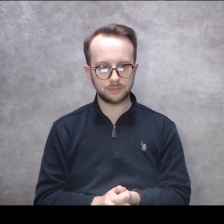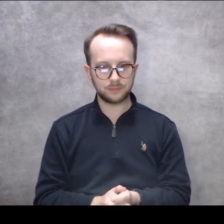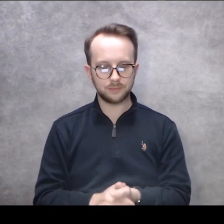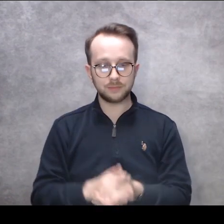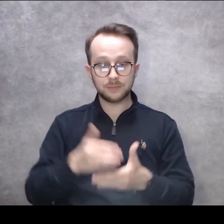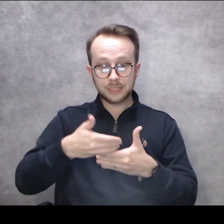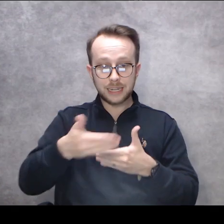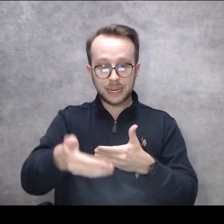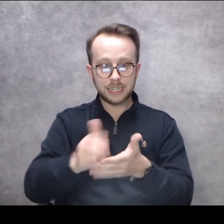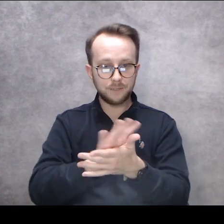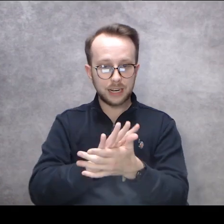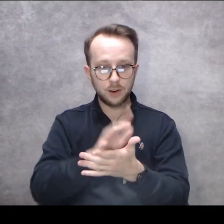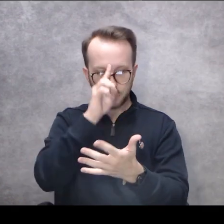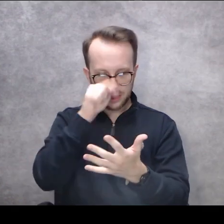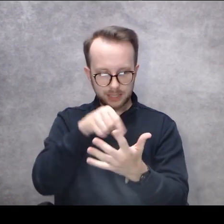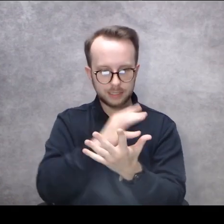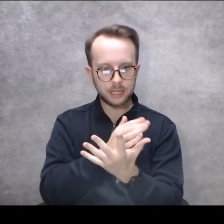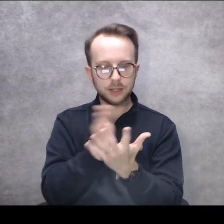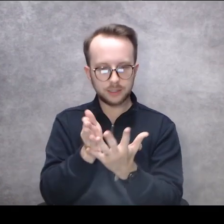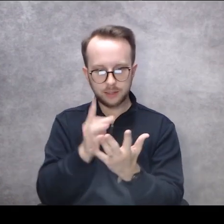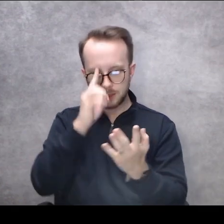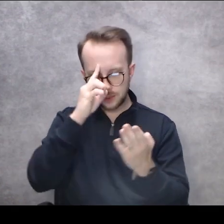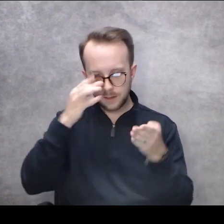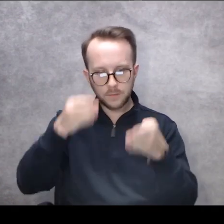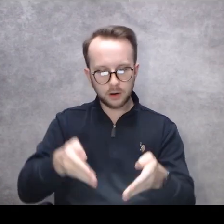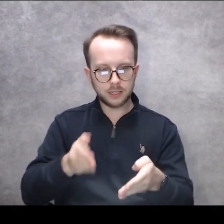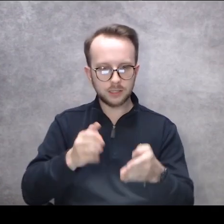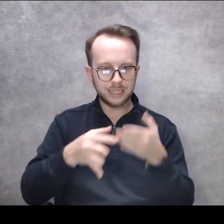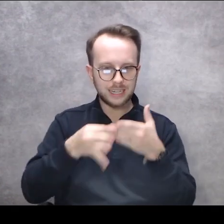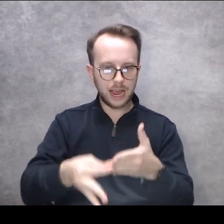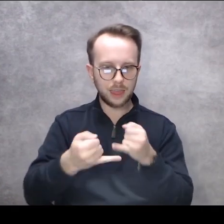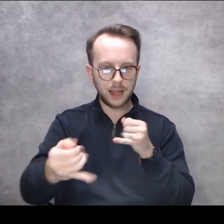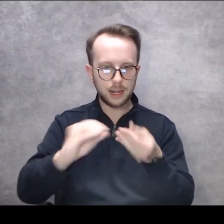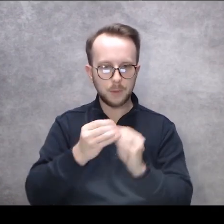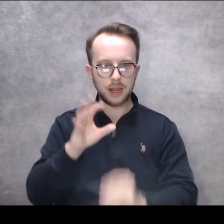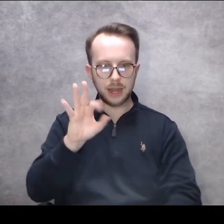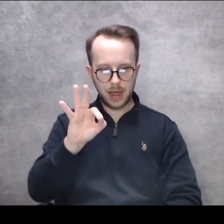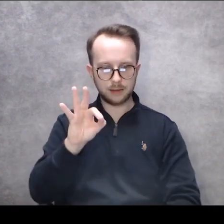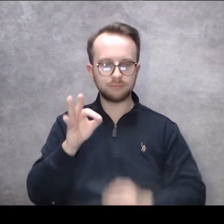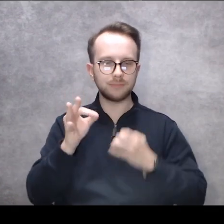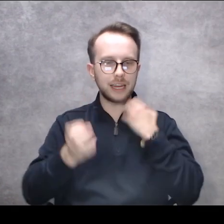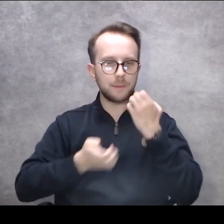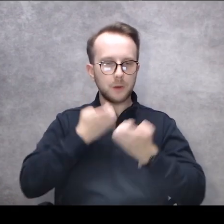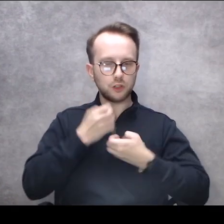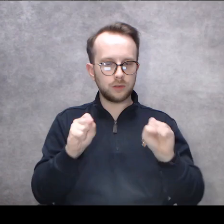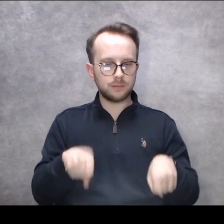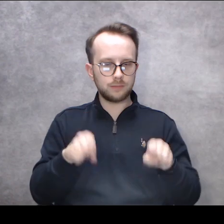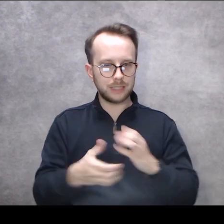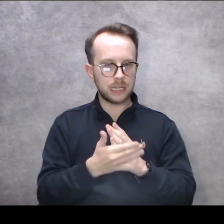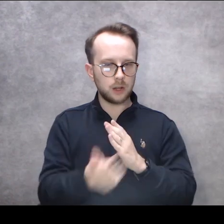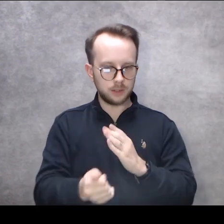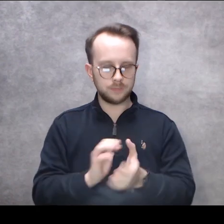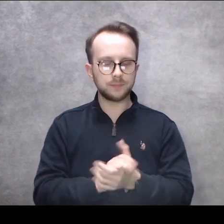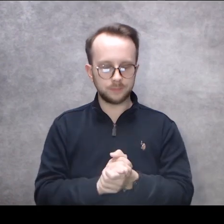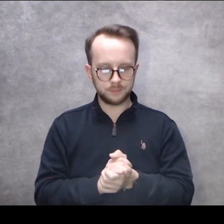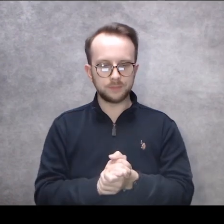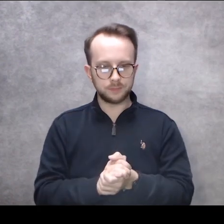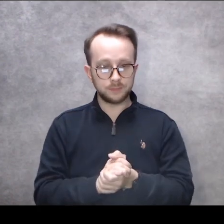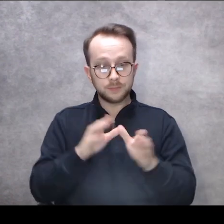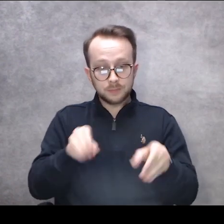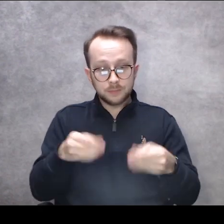In the next video of the series, the focus will be on Guideline 9, Emotional Capacity. This allows teachers